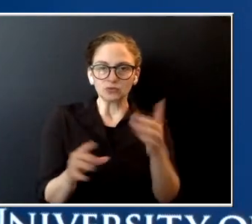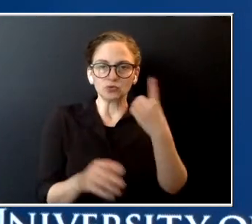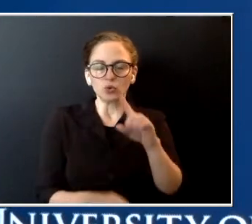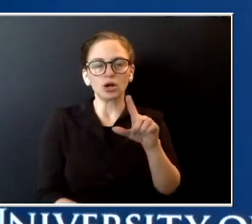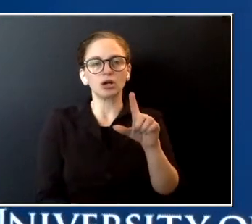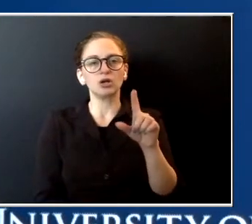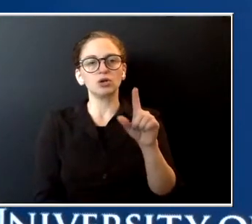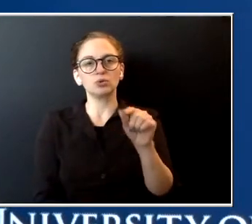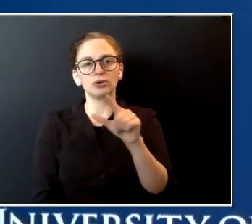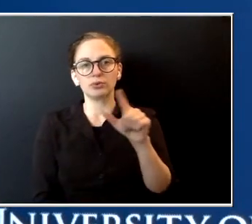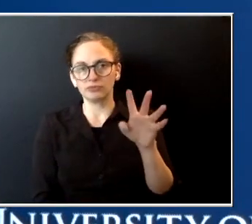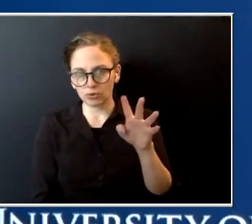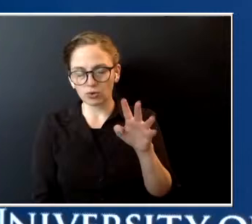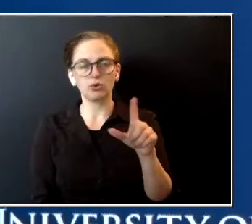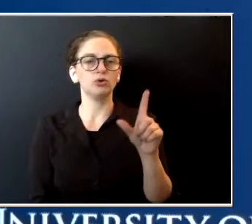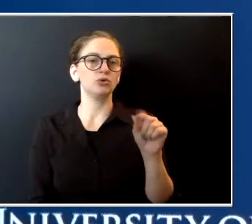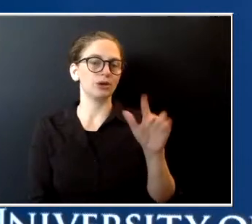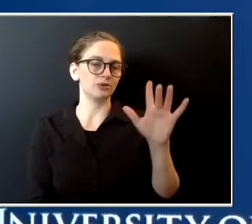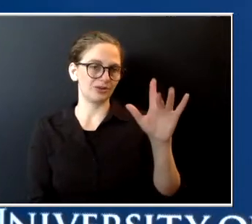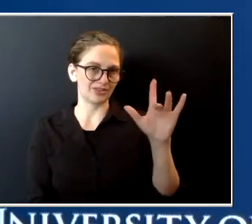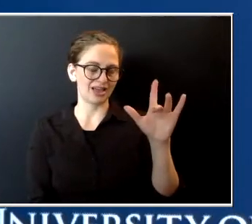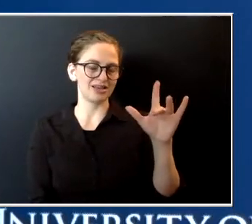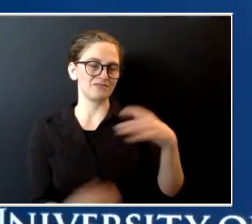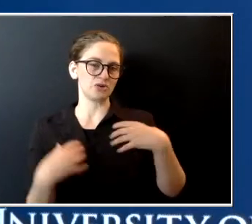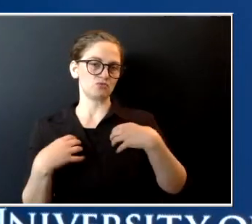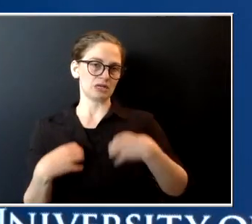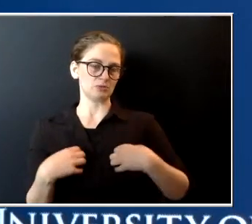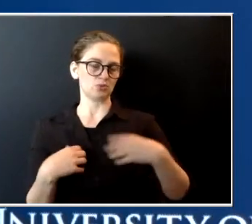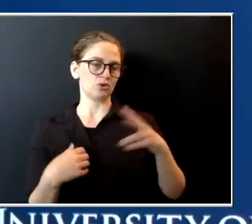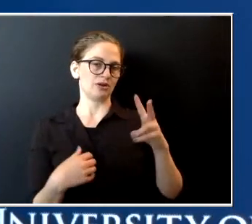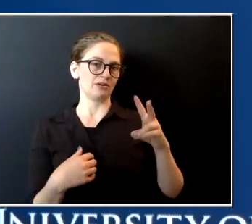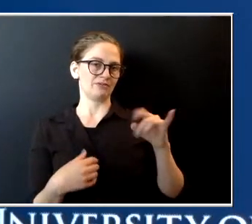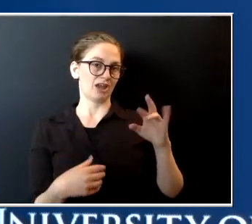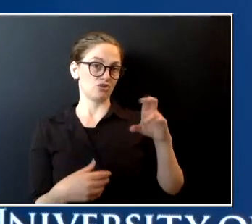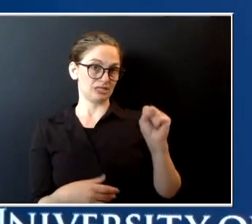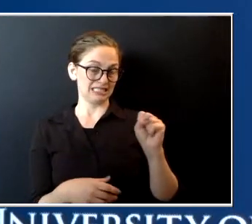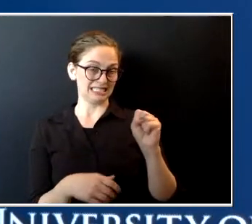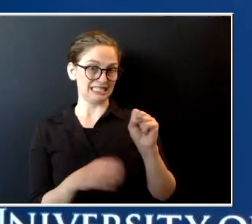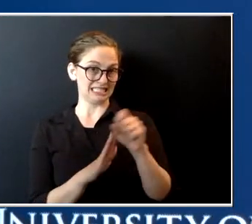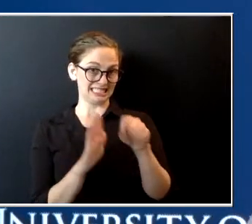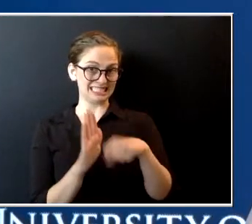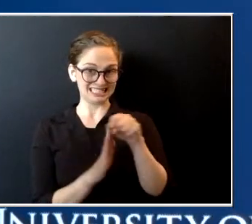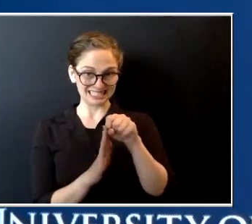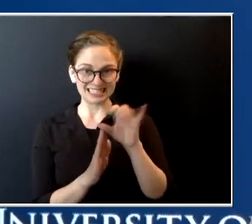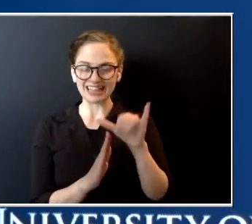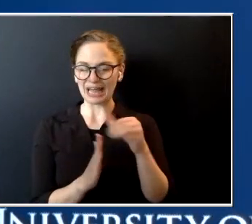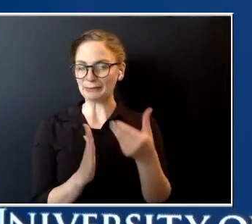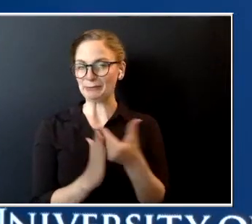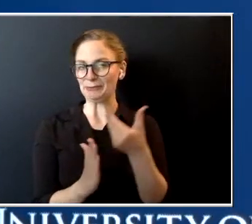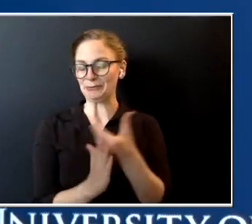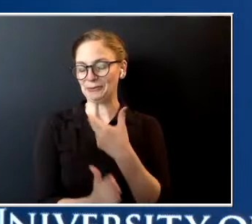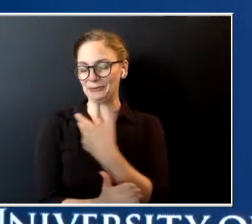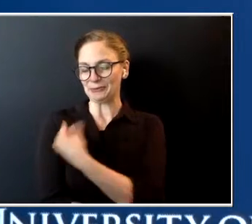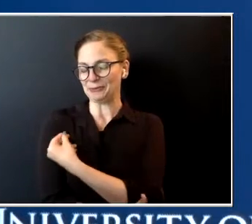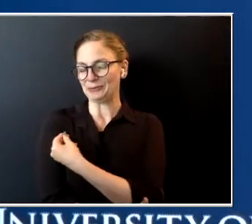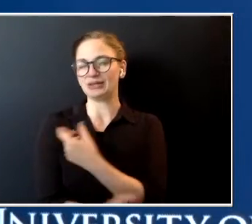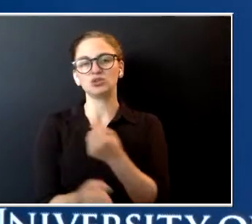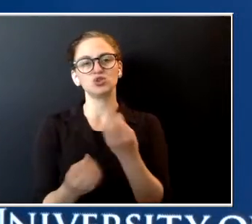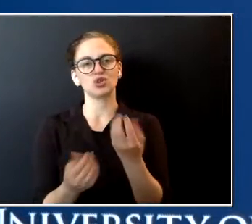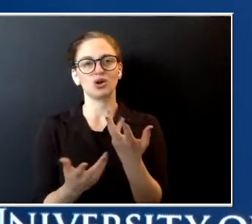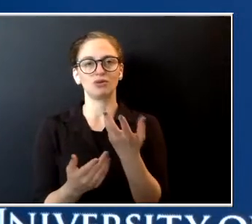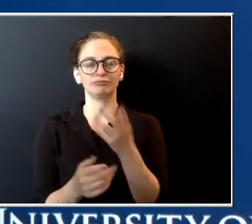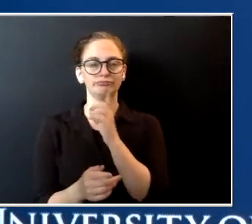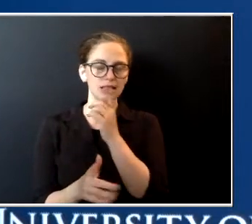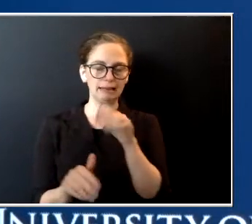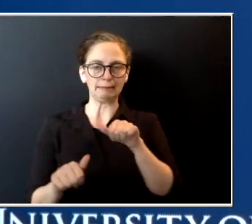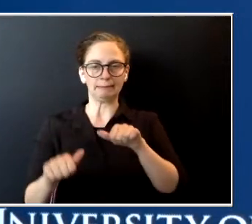2024-2025 respiratory viral season, that updated COVID vaccine. So I think the question is always, do we give it or wait?